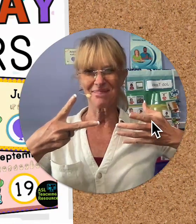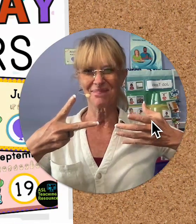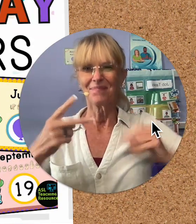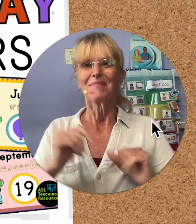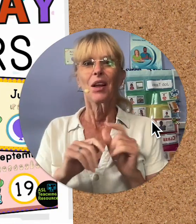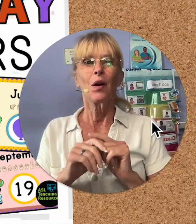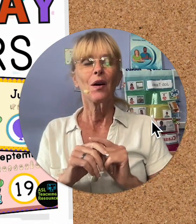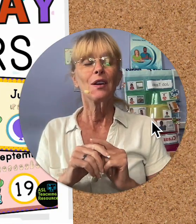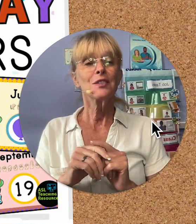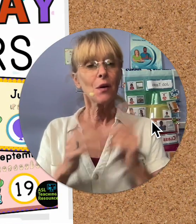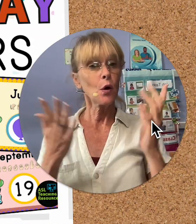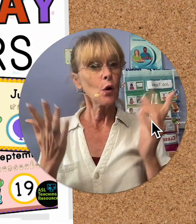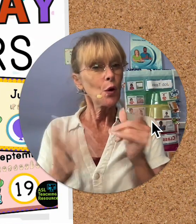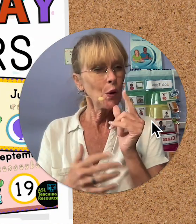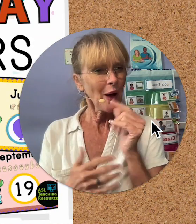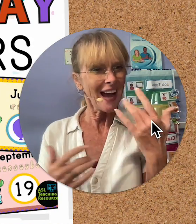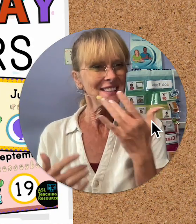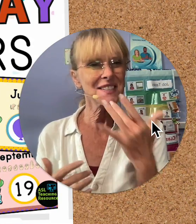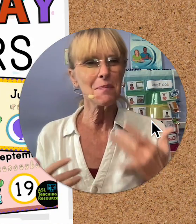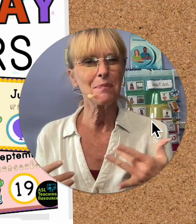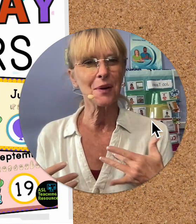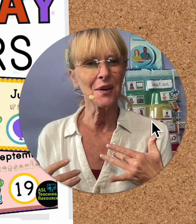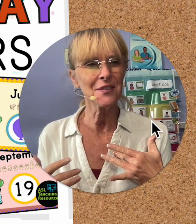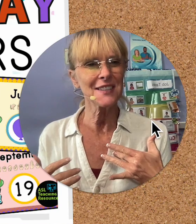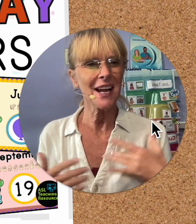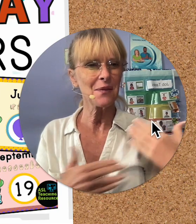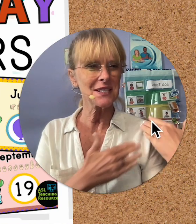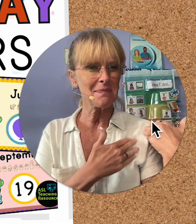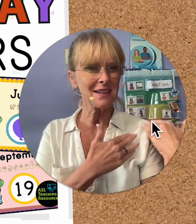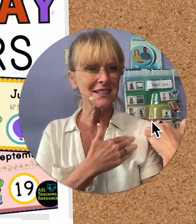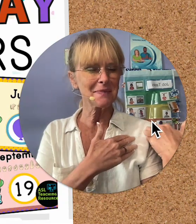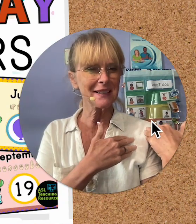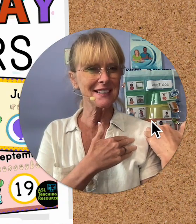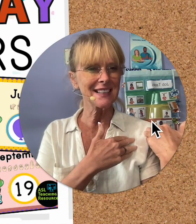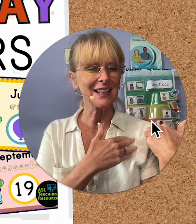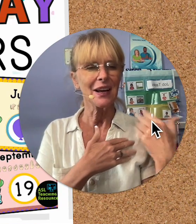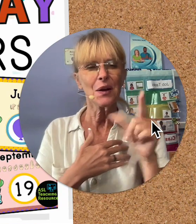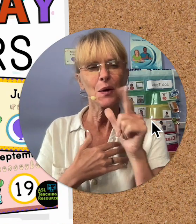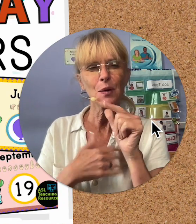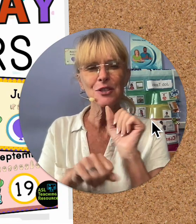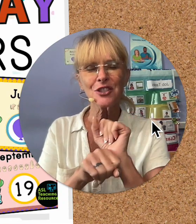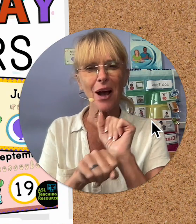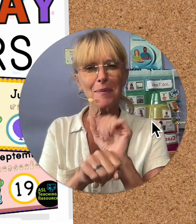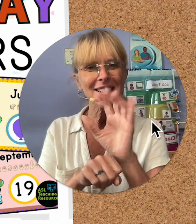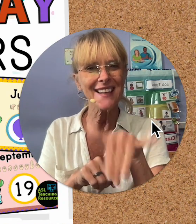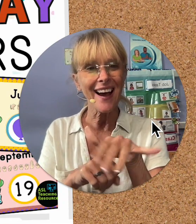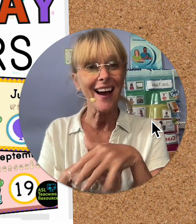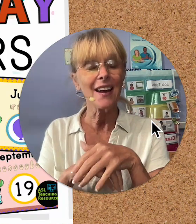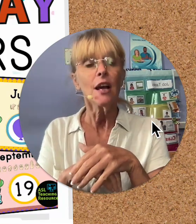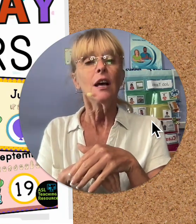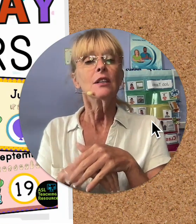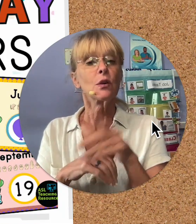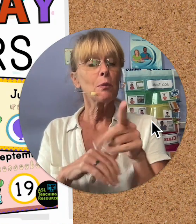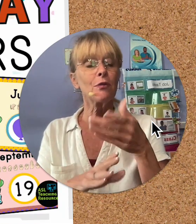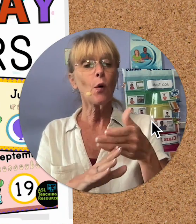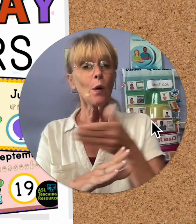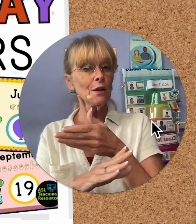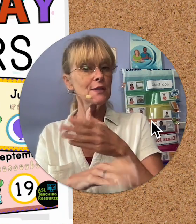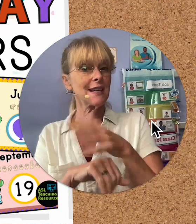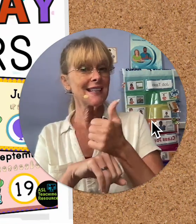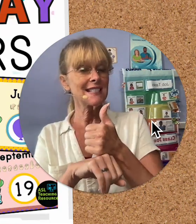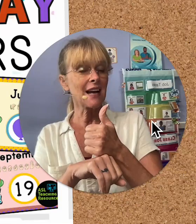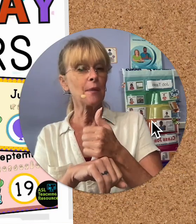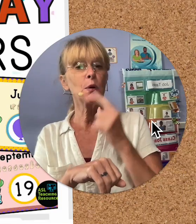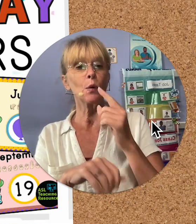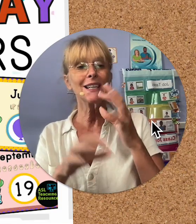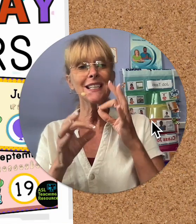it. So who has the birthday responsibility? Whose job is that? So before you